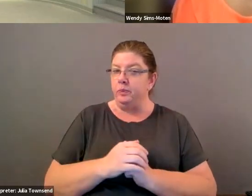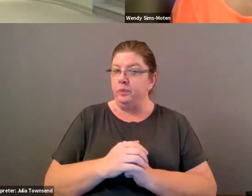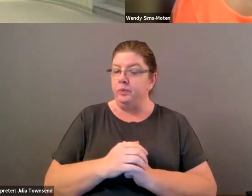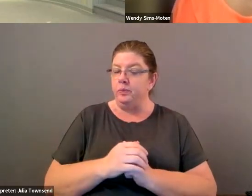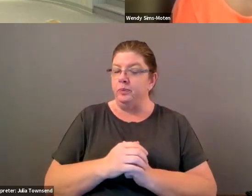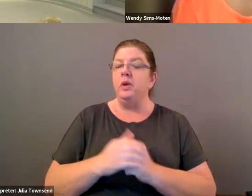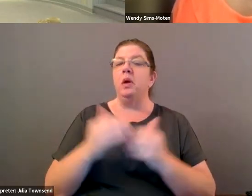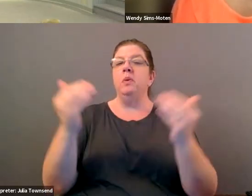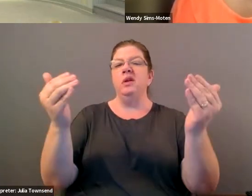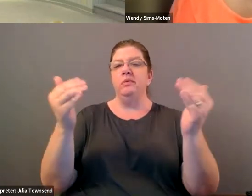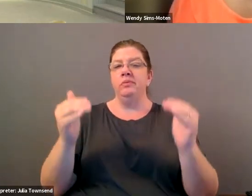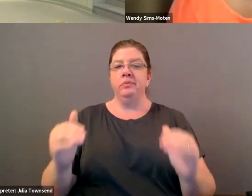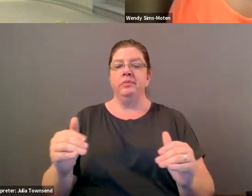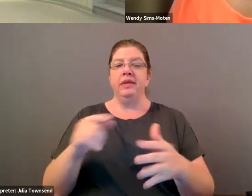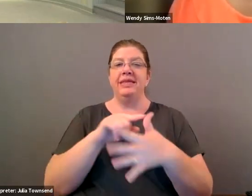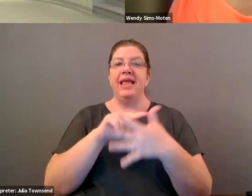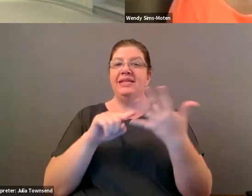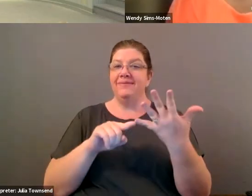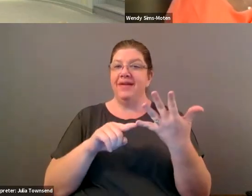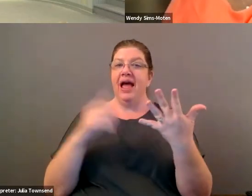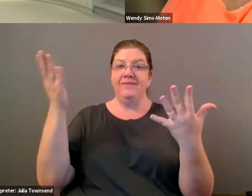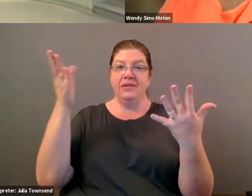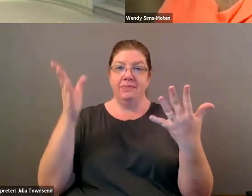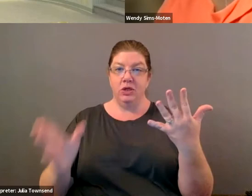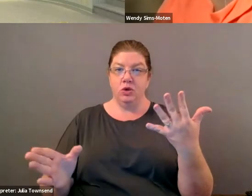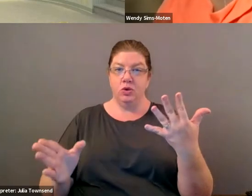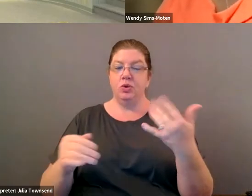I will call on the next five speakers.